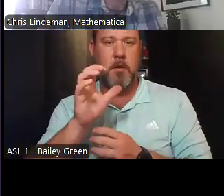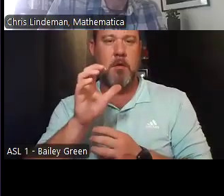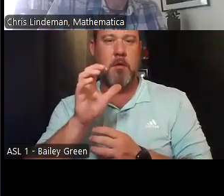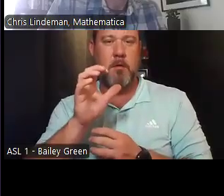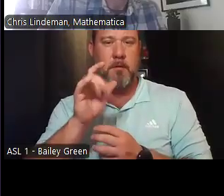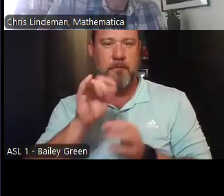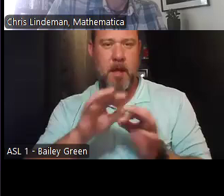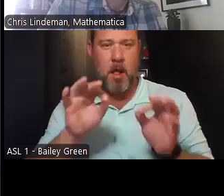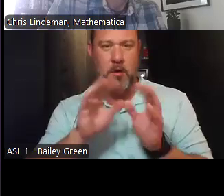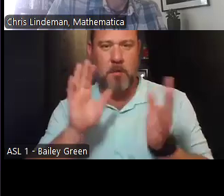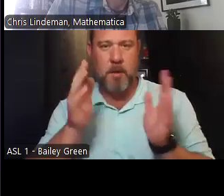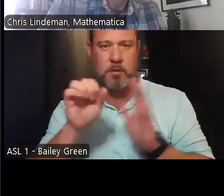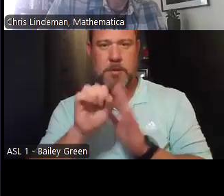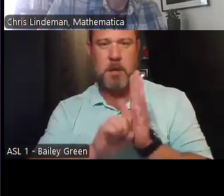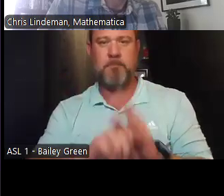statewide value.